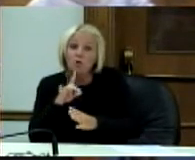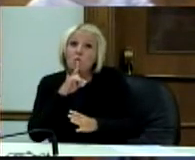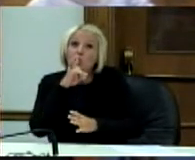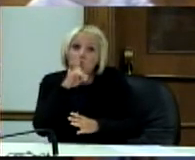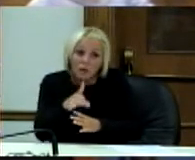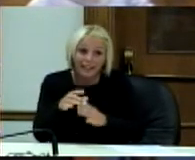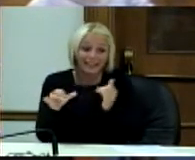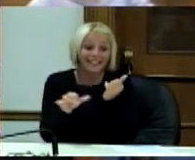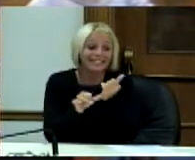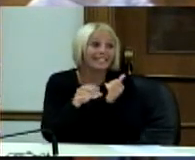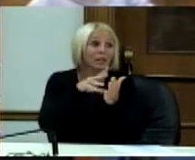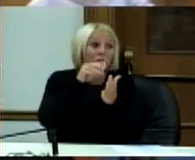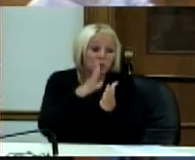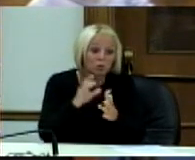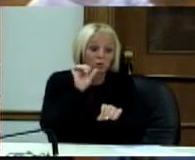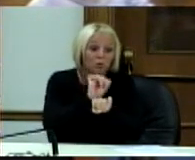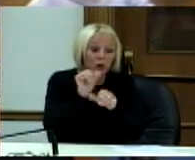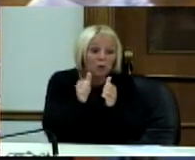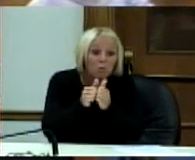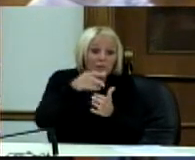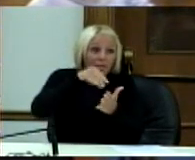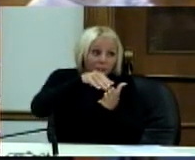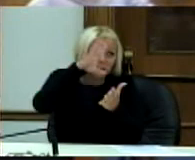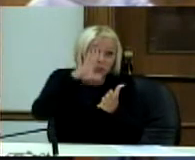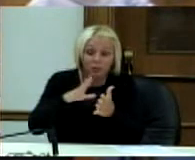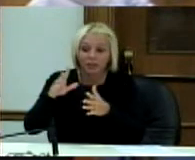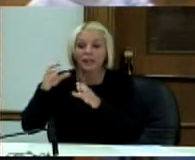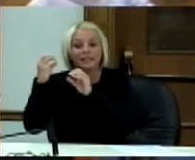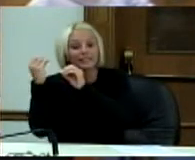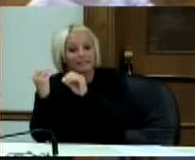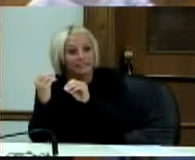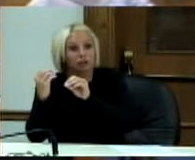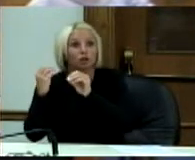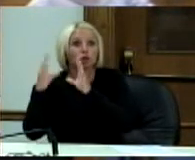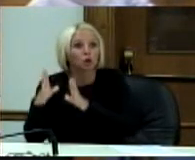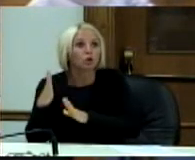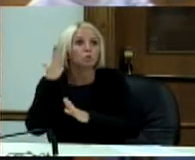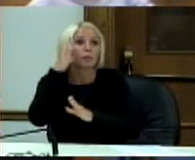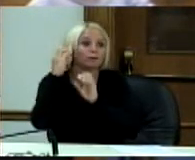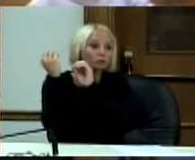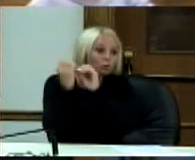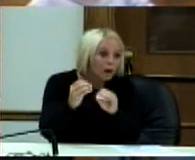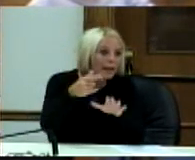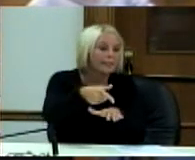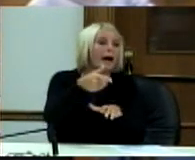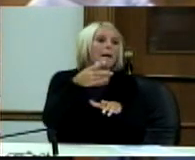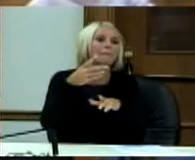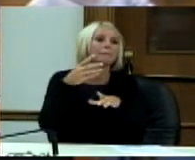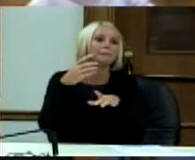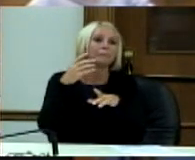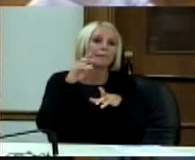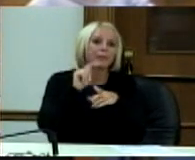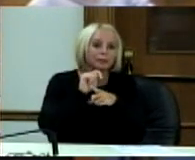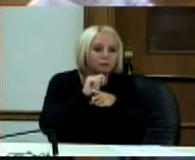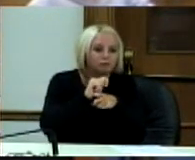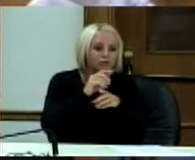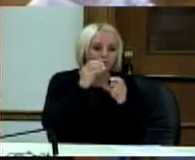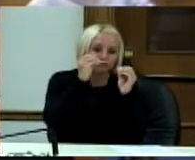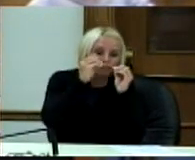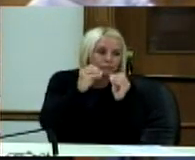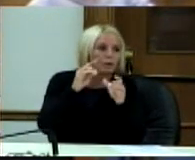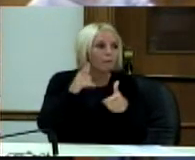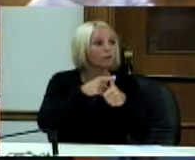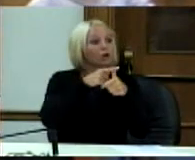the students. They're working with the students. The teachers would be training them. The teachers would be implementing the instruction first, and then